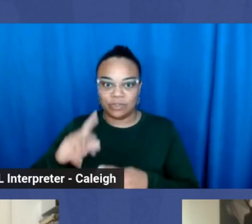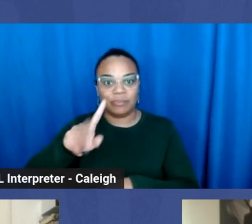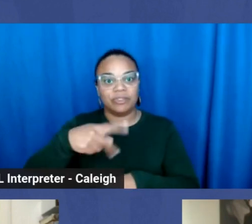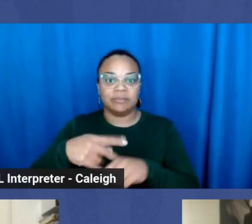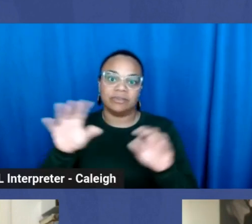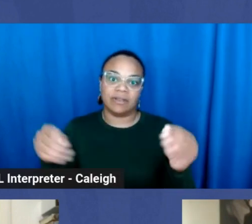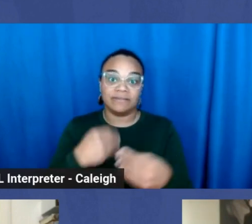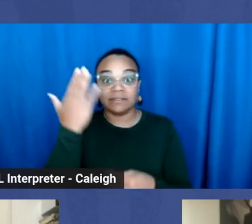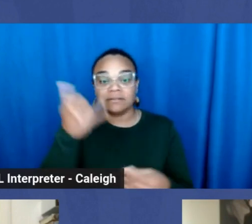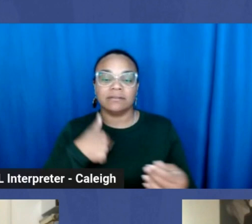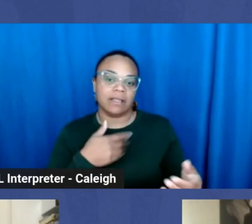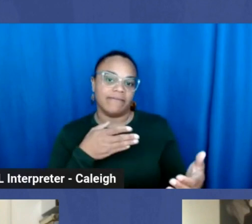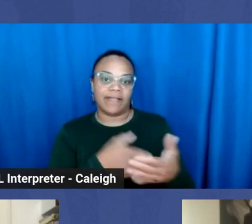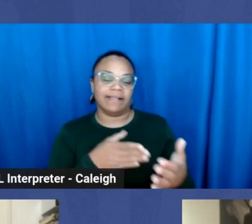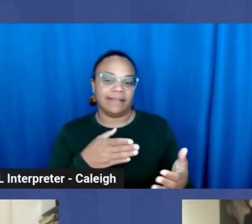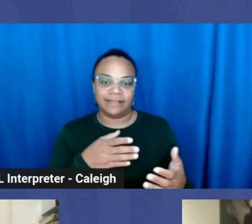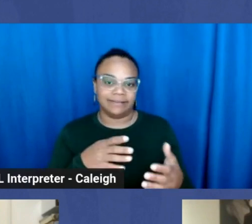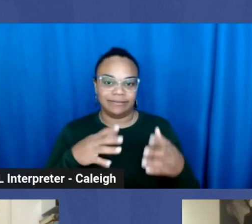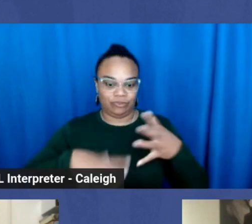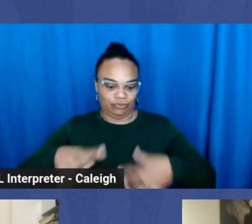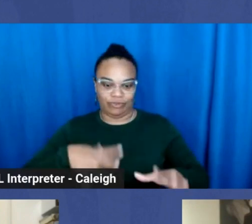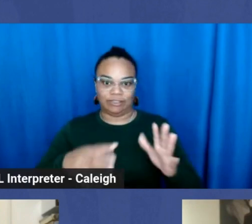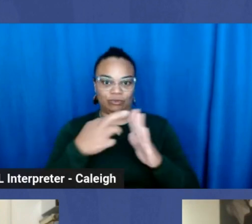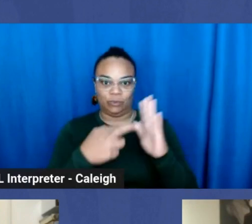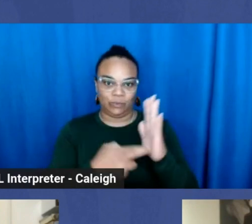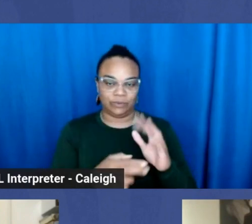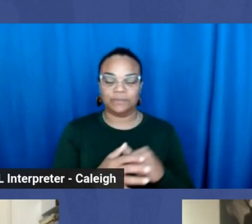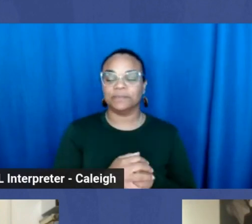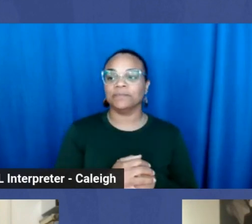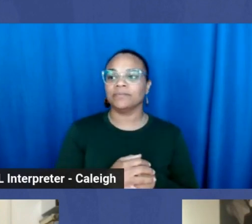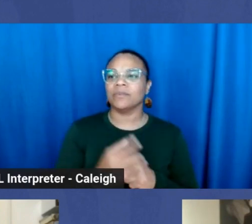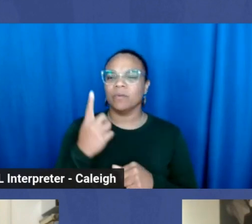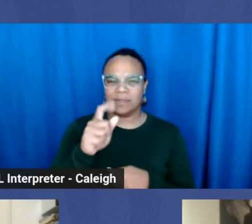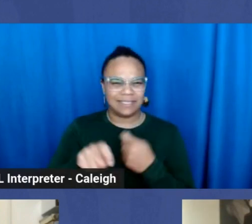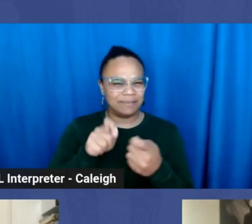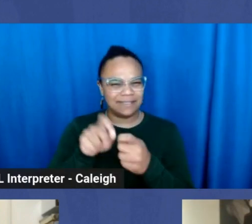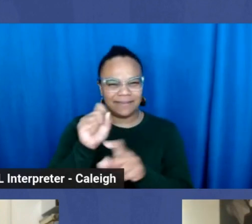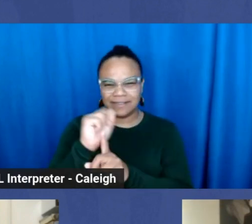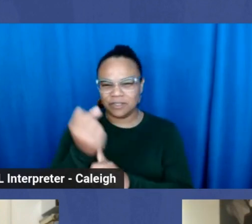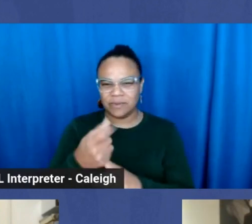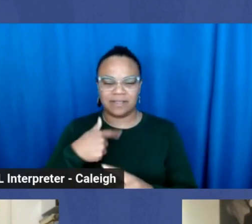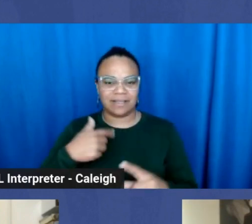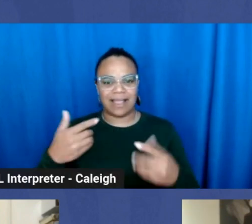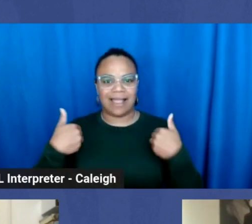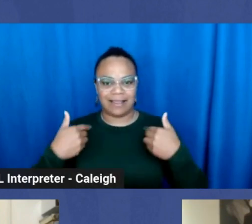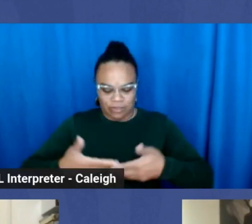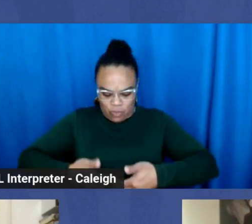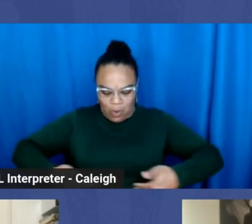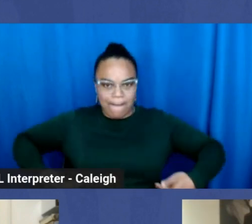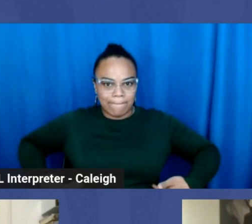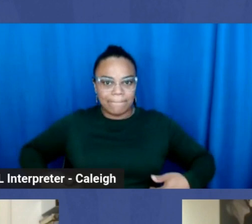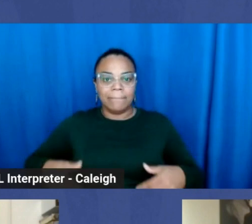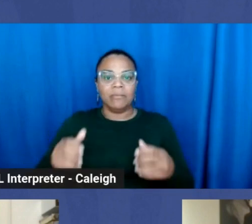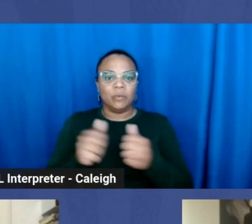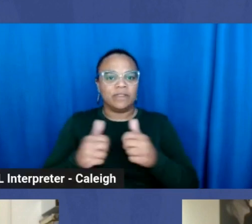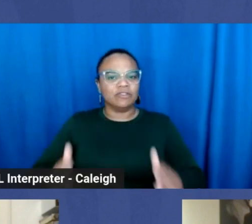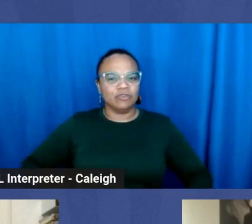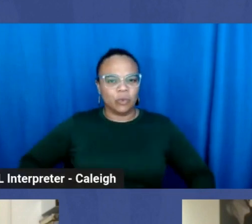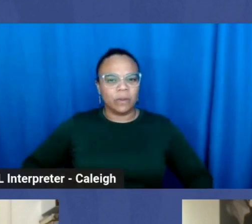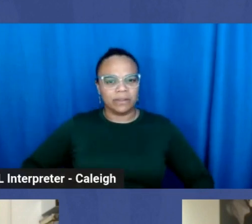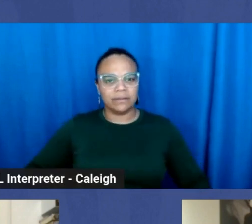And I remember there was this one specific instance in which I had a crop top and shorts on. And I remember I got called